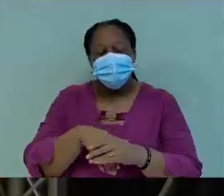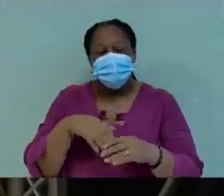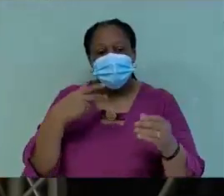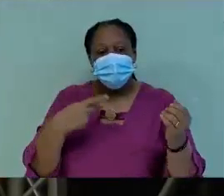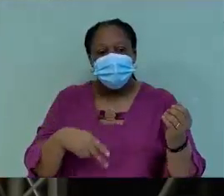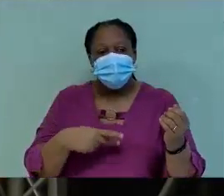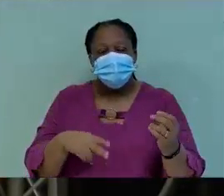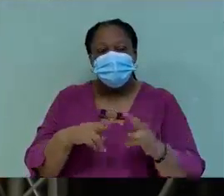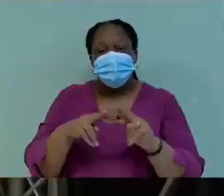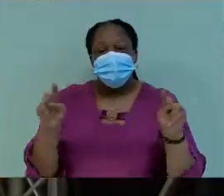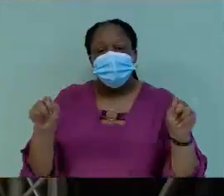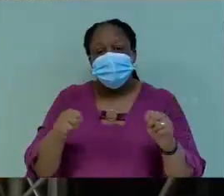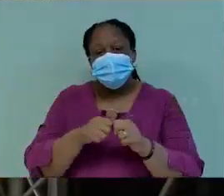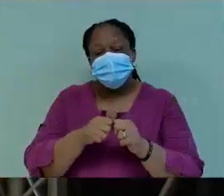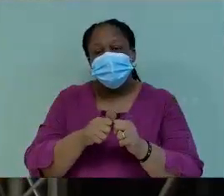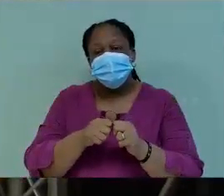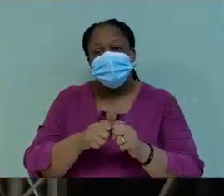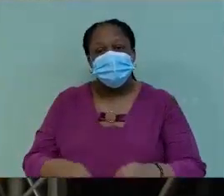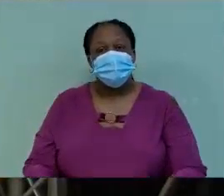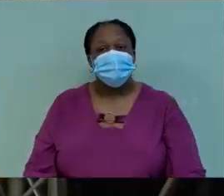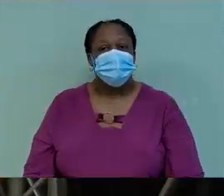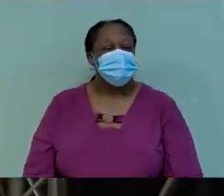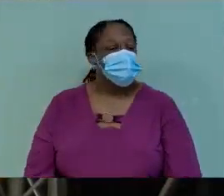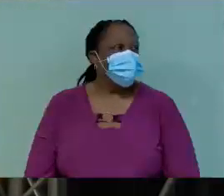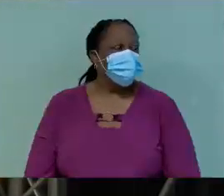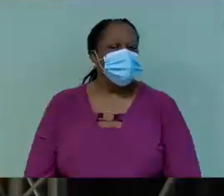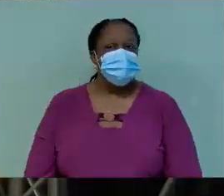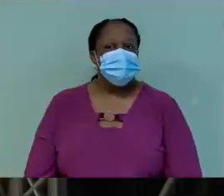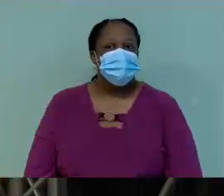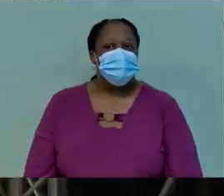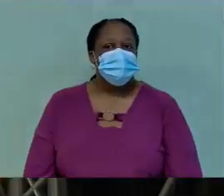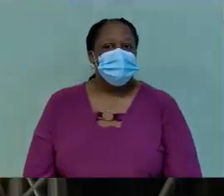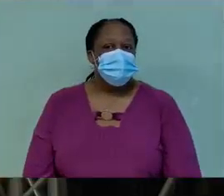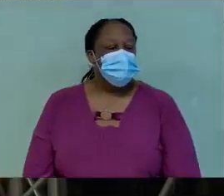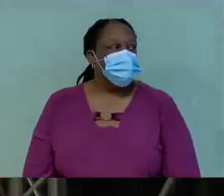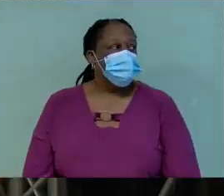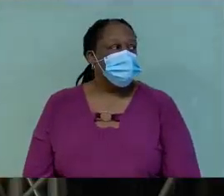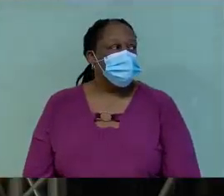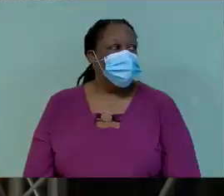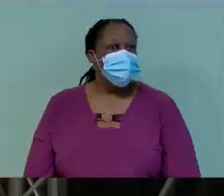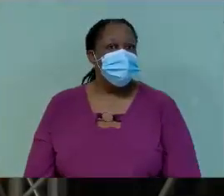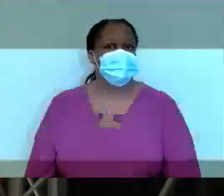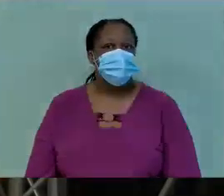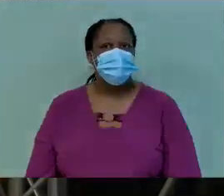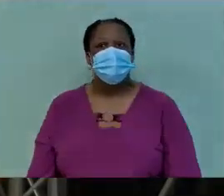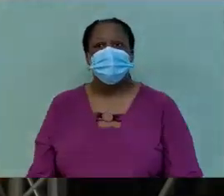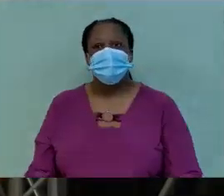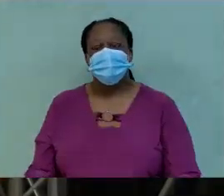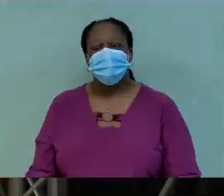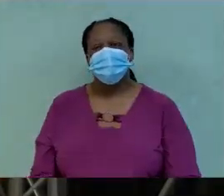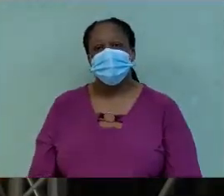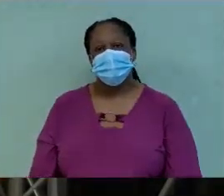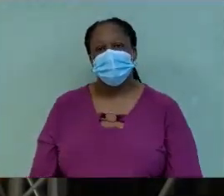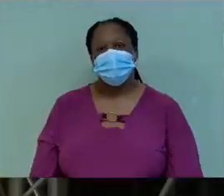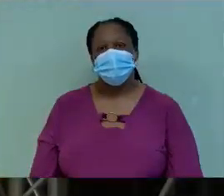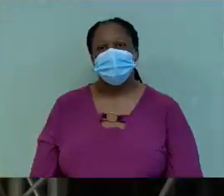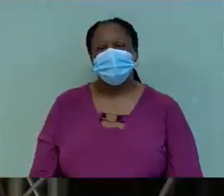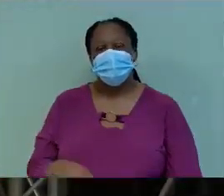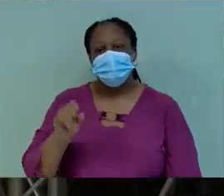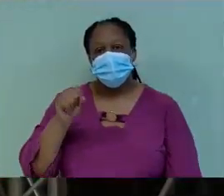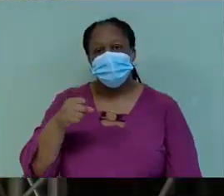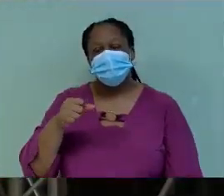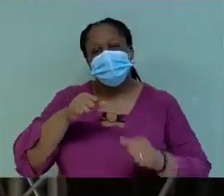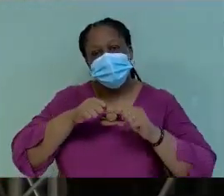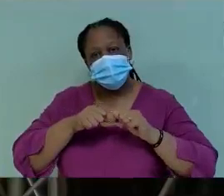Federation of St. Kitts and Nevis. Of course, we continue